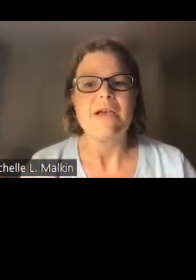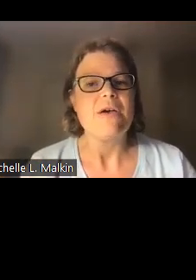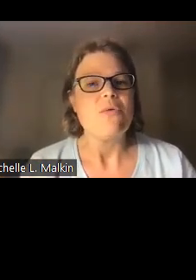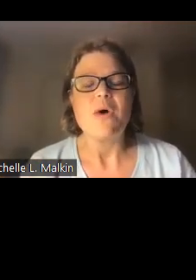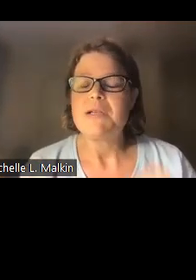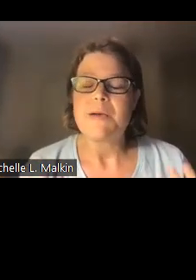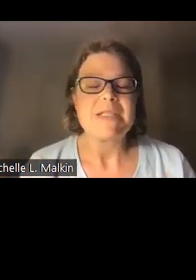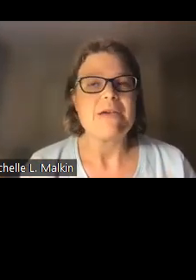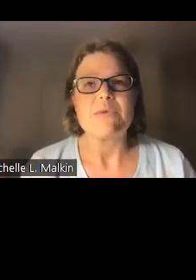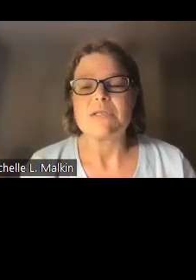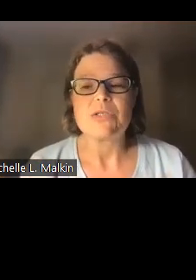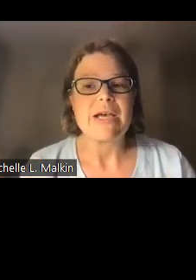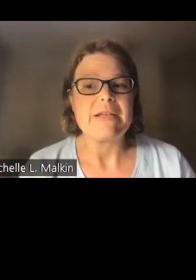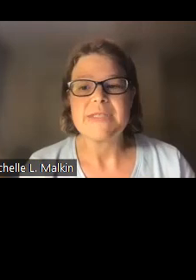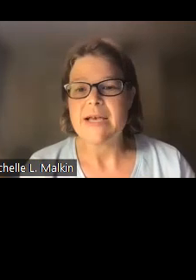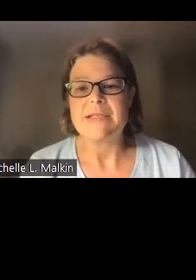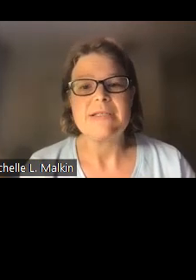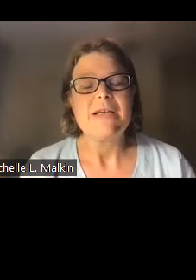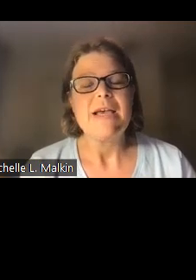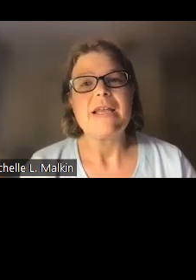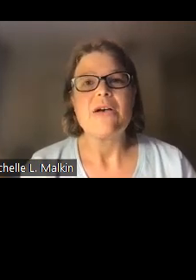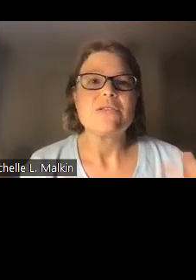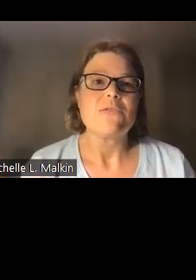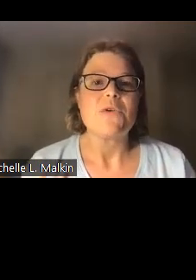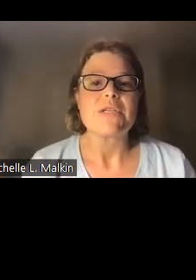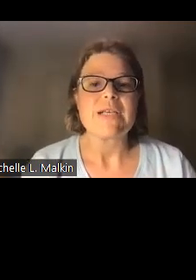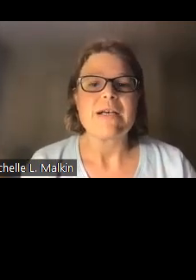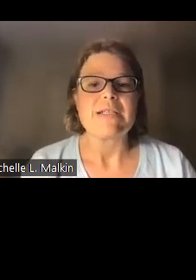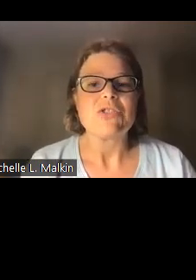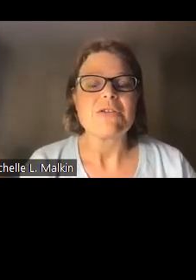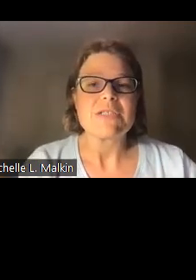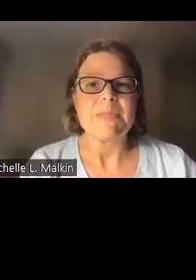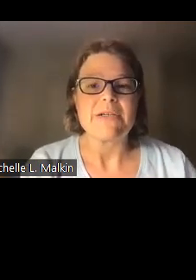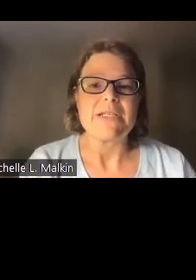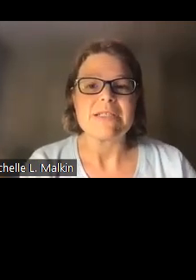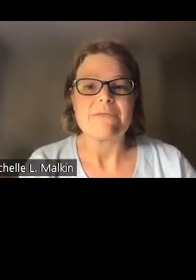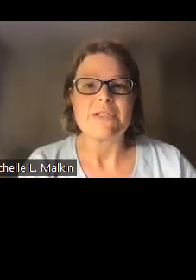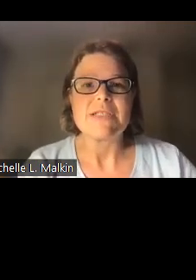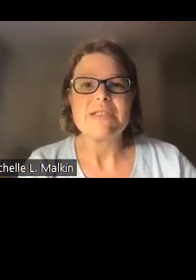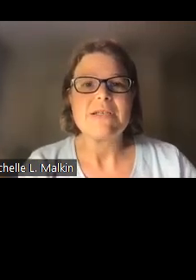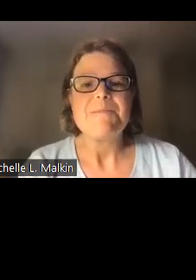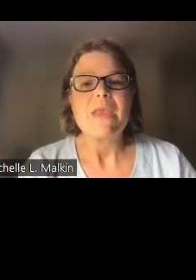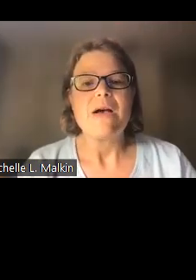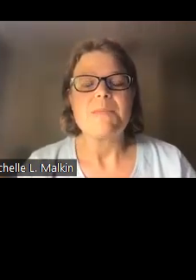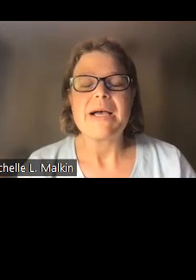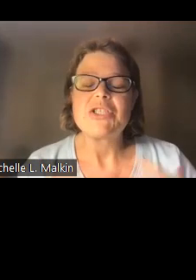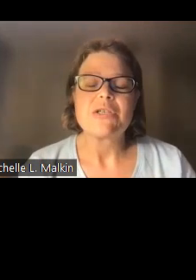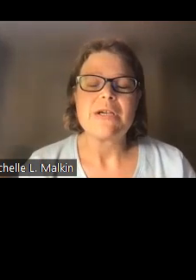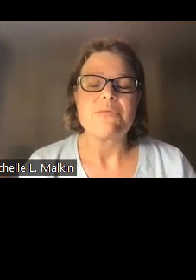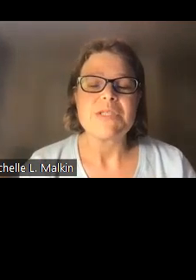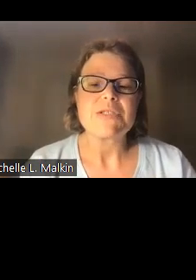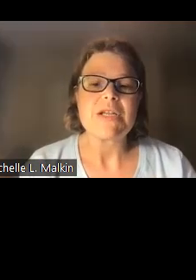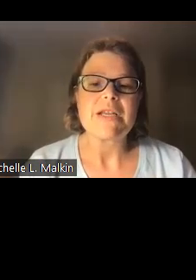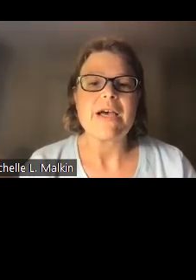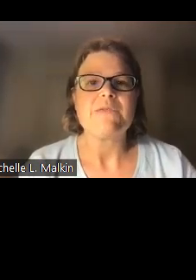gambling, what up-to-date research kind of says. And I also focus on gender similarities and differences. I share